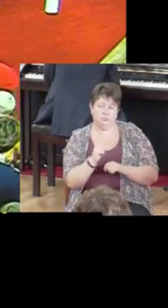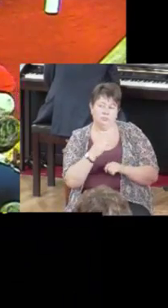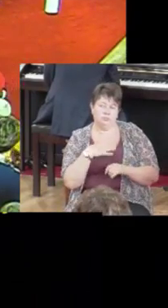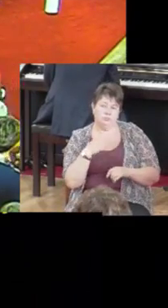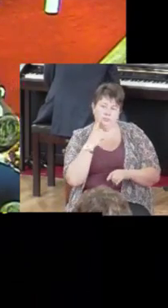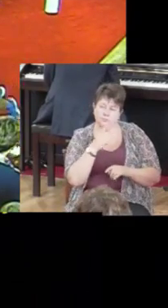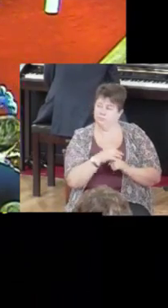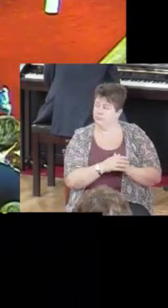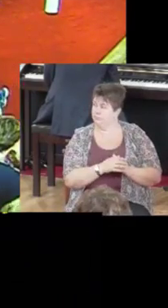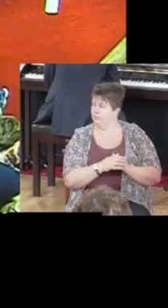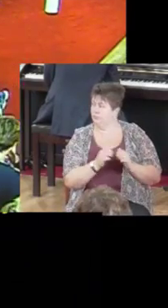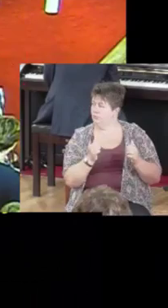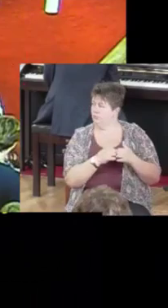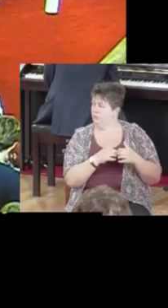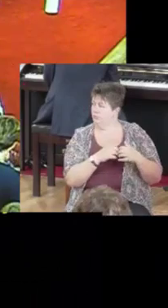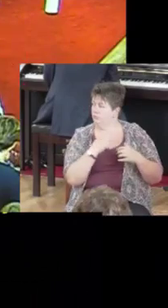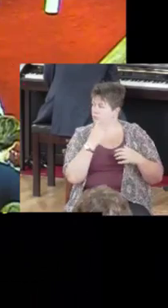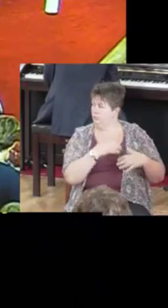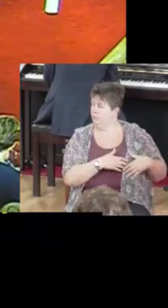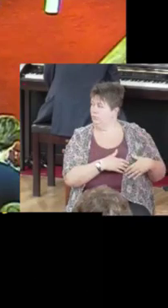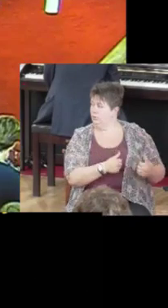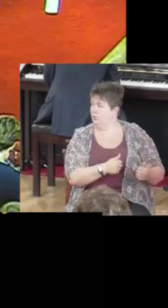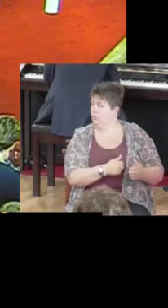say. How can we be kind and helpful?